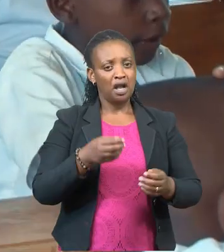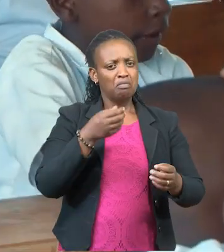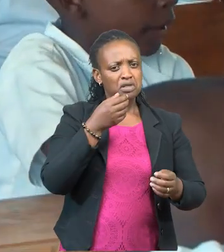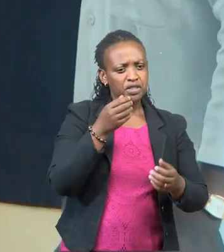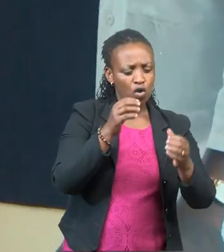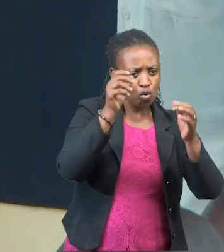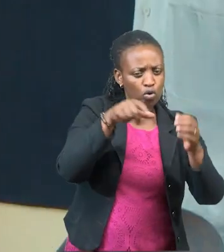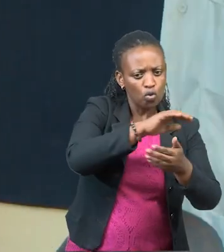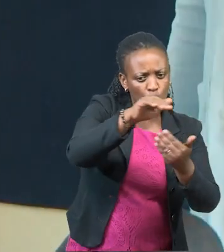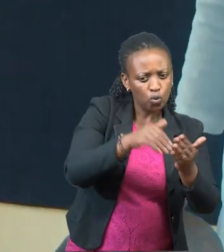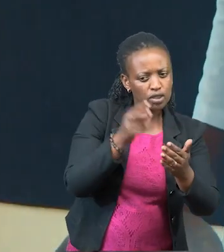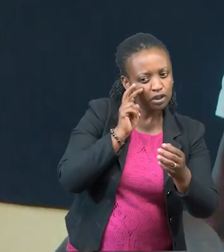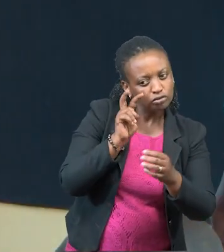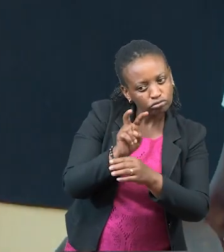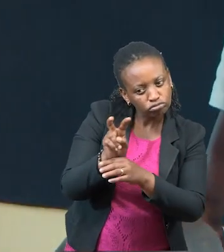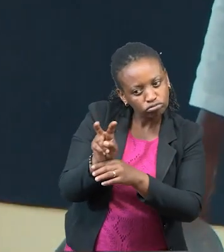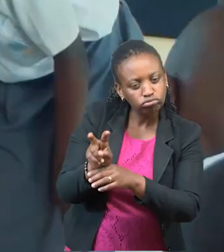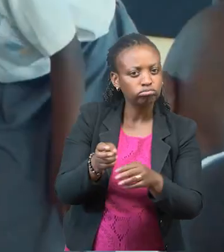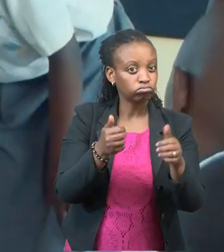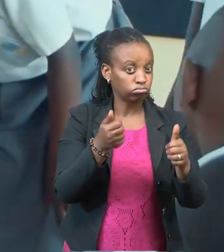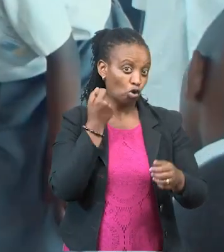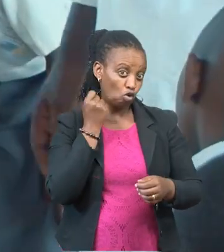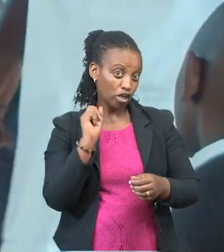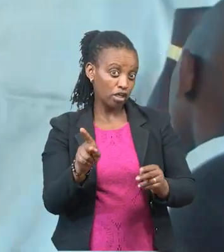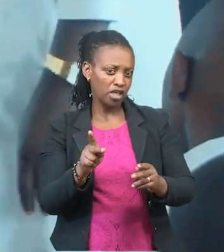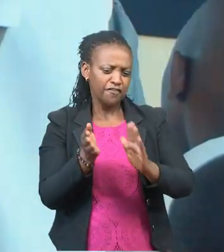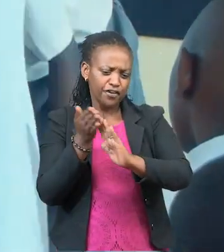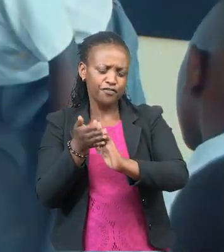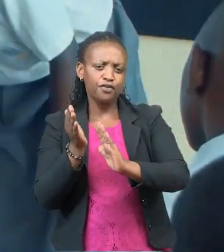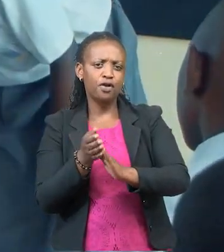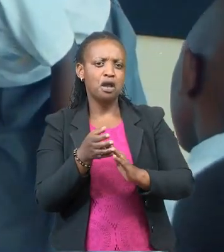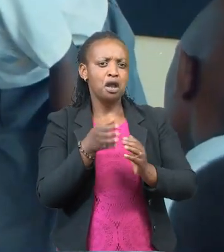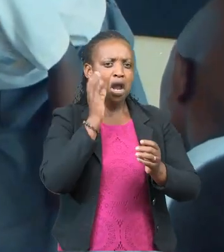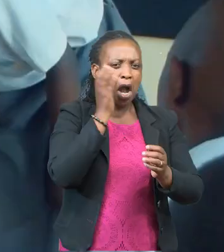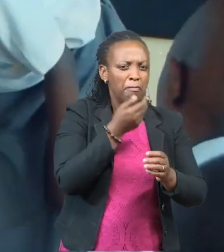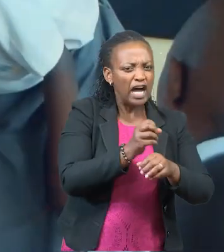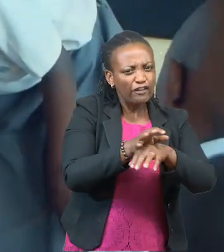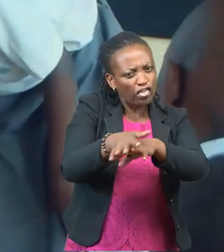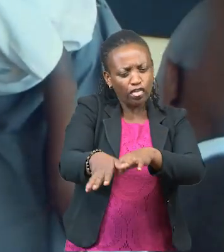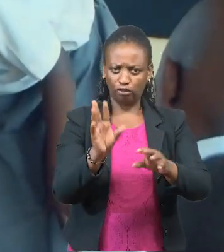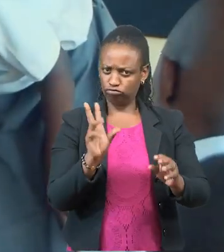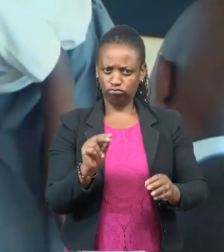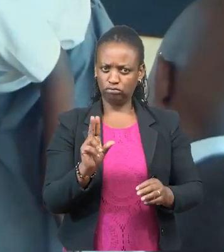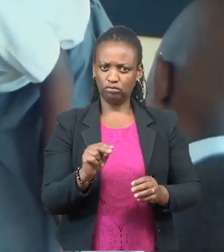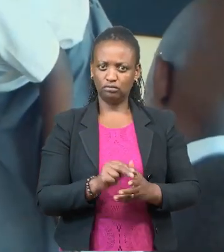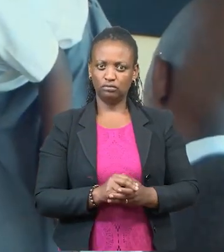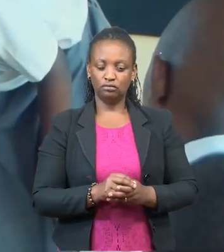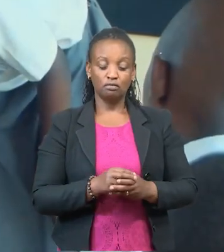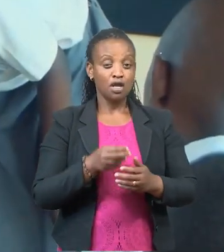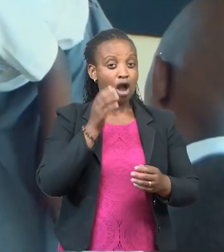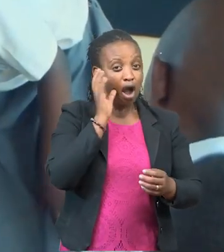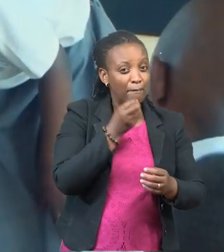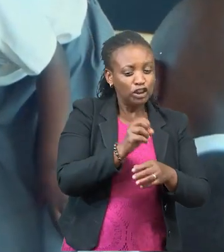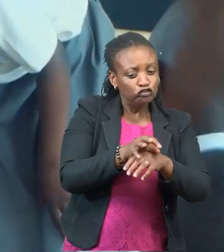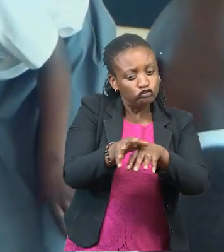make sure everybody is watching. Be very fast and make sure you don't waste water. Make sure you